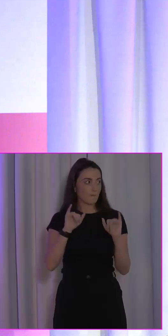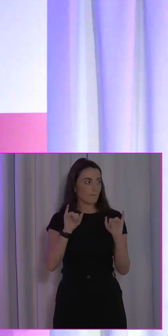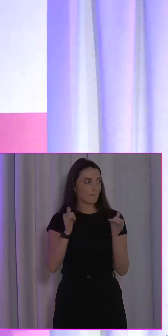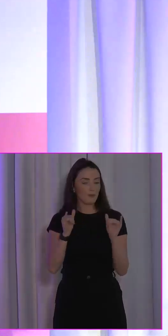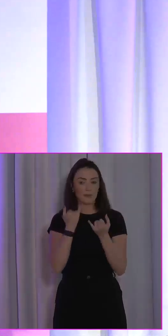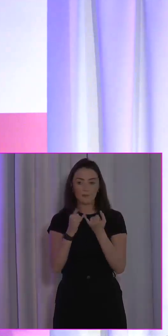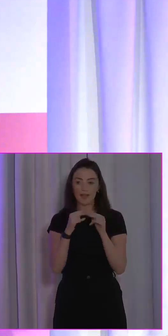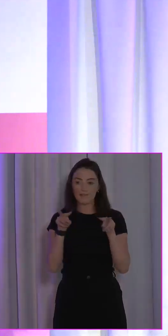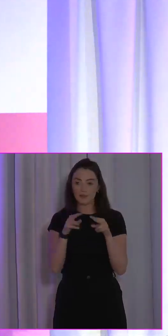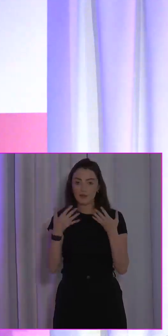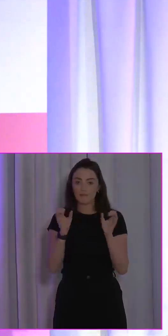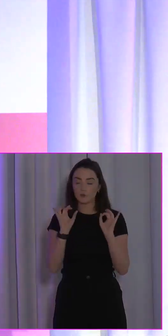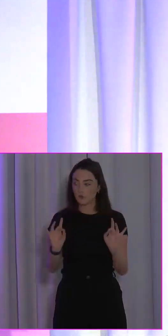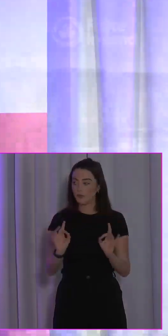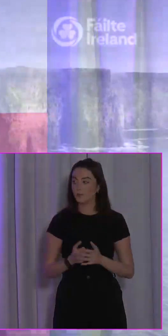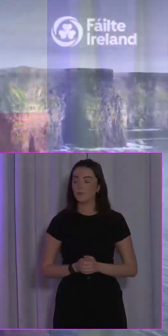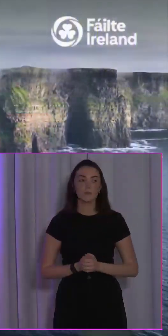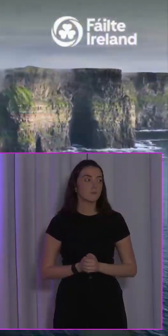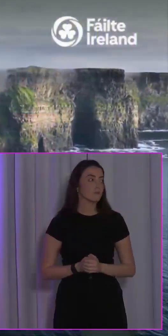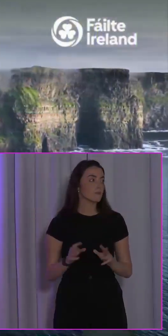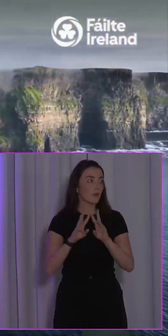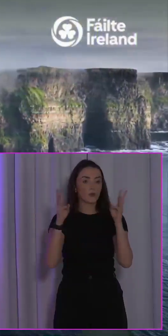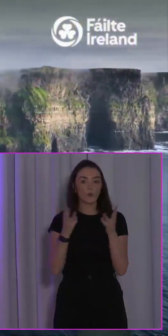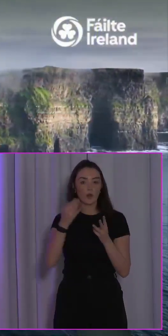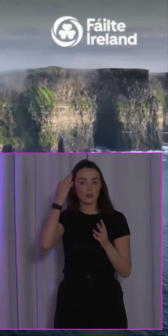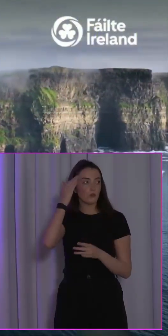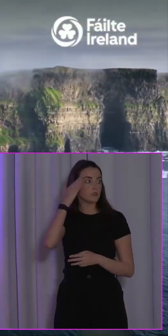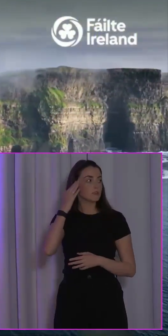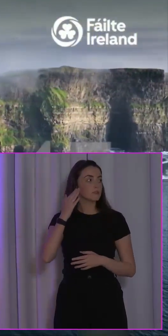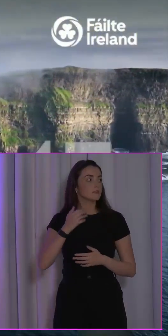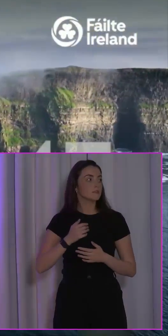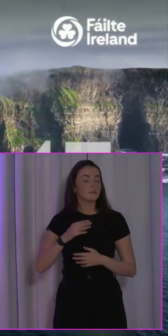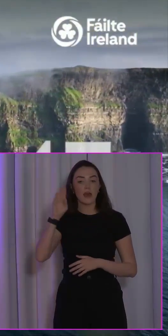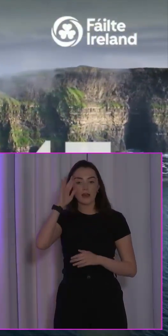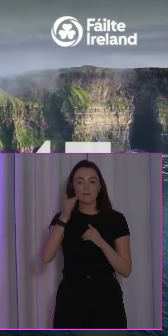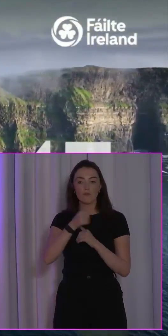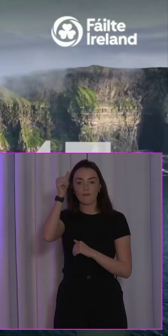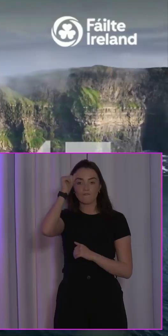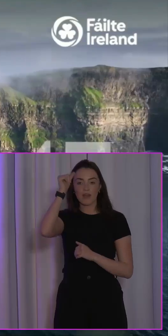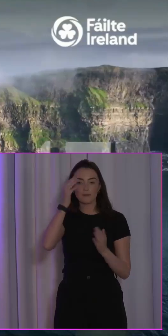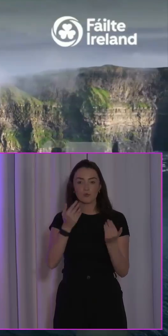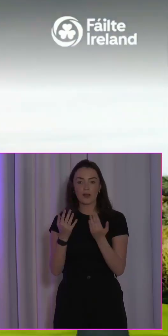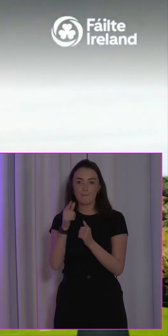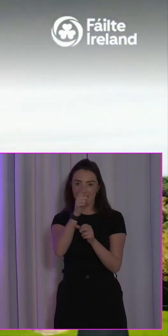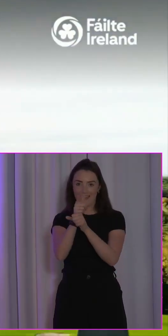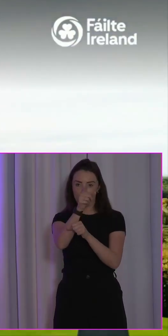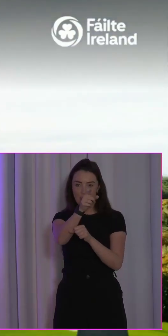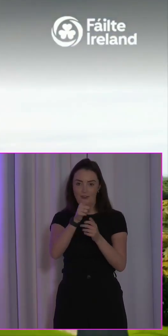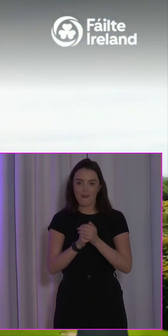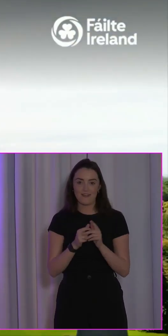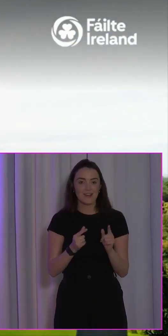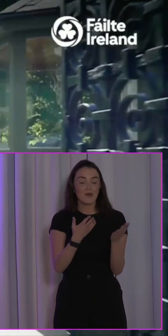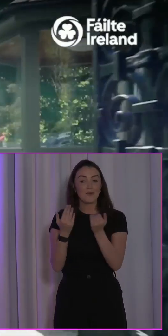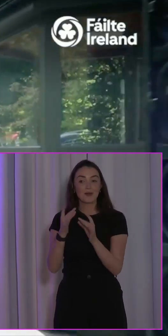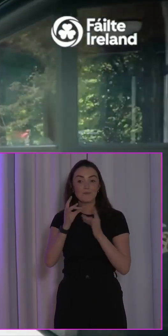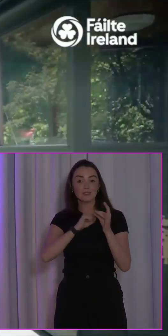video now if that's okay. The world knows Ireland for its famous welcome, our spirit of hospitality that's rooted in